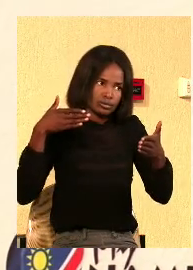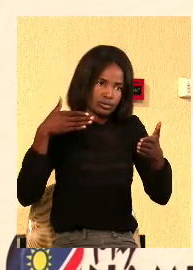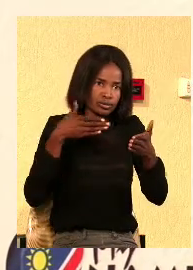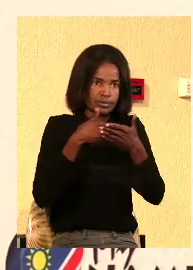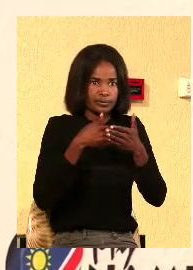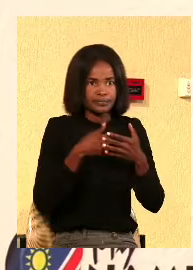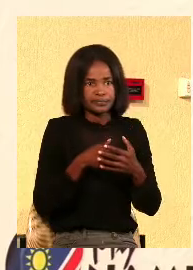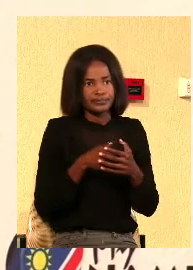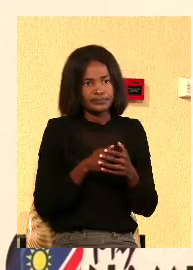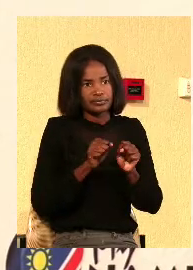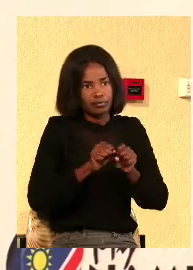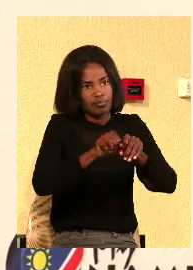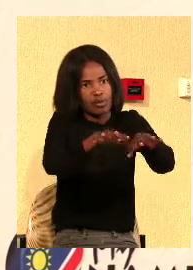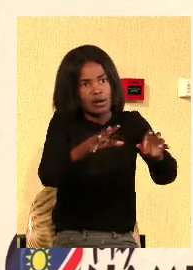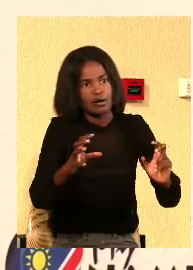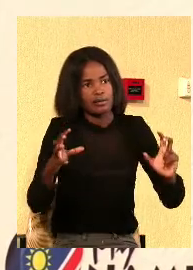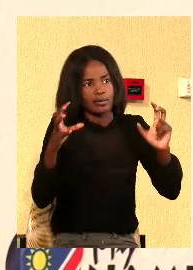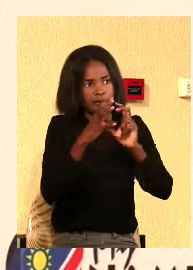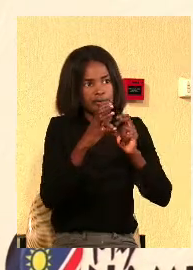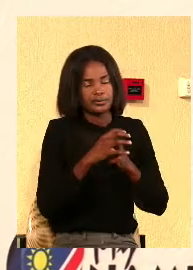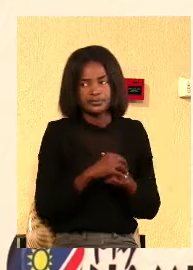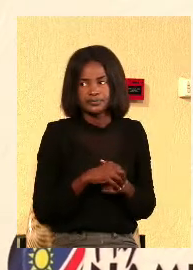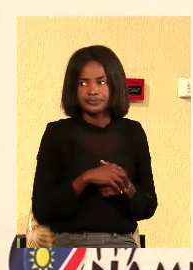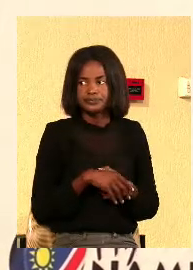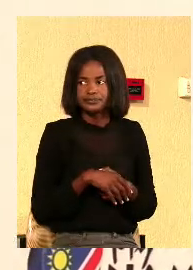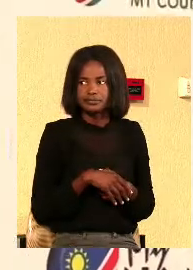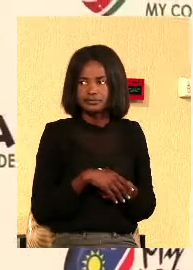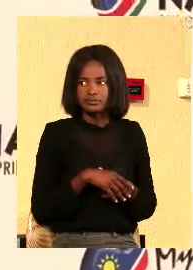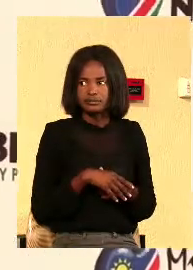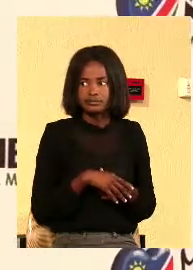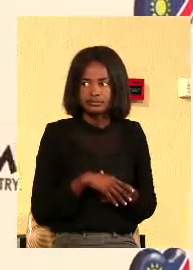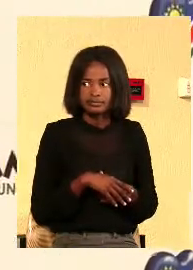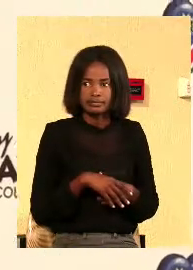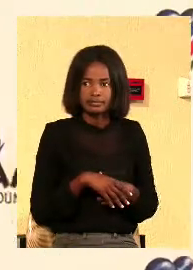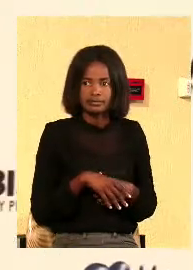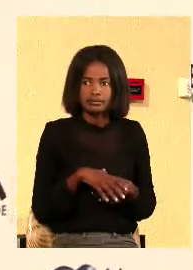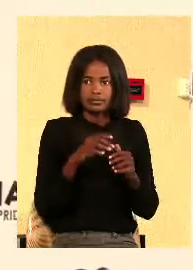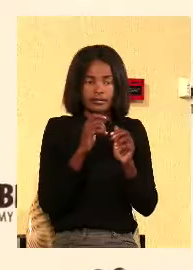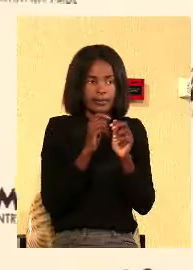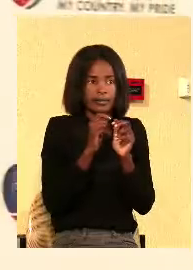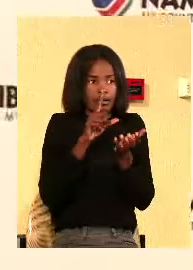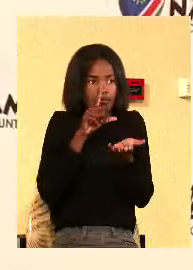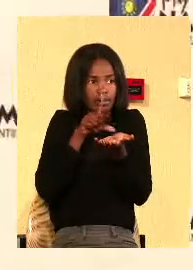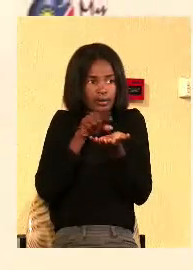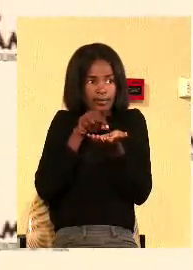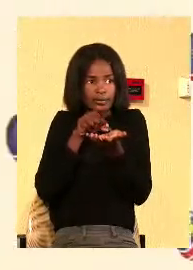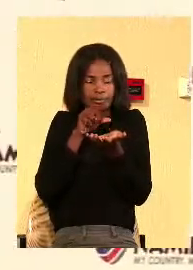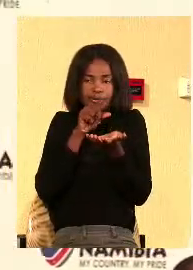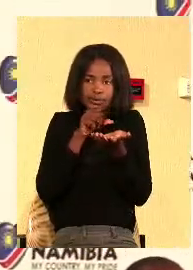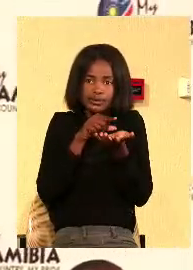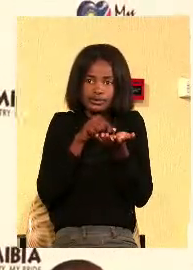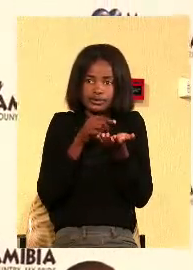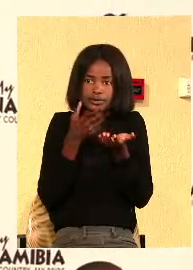possible. Thank you. I am going to invite the journalists that are